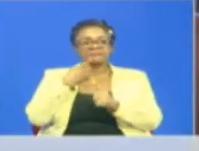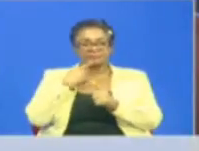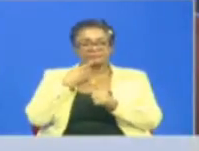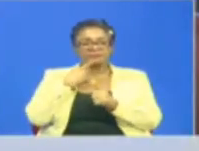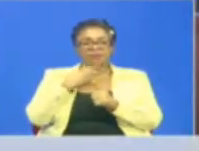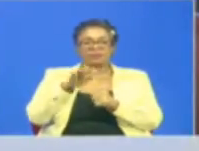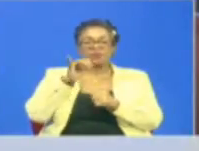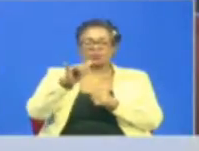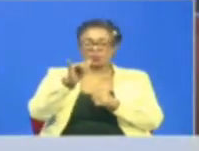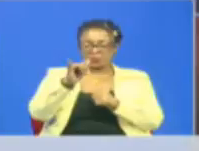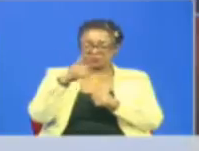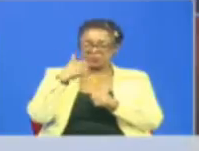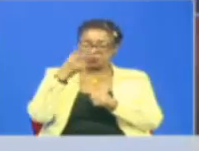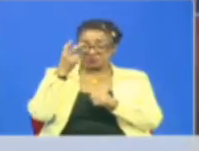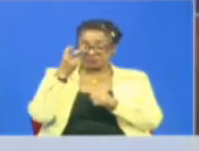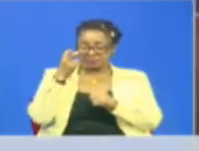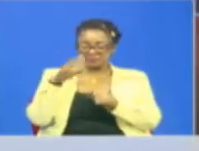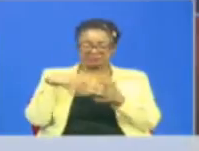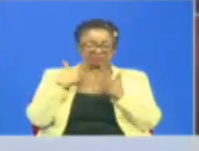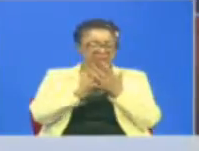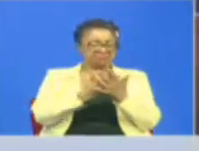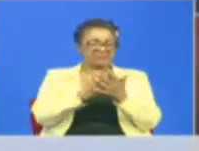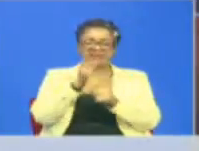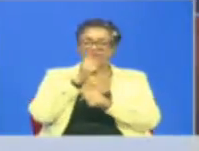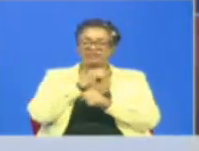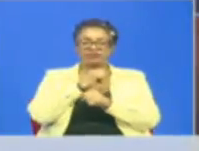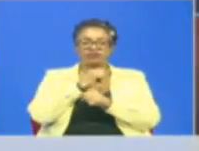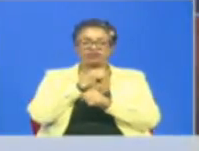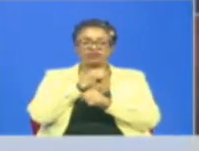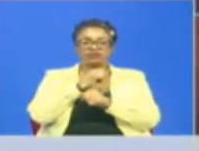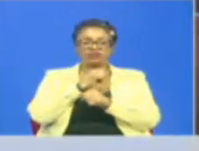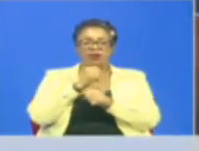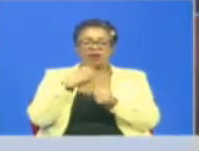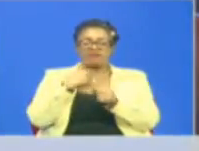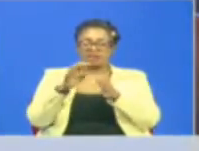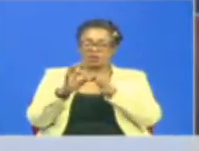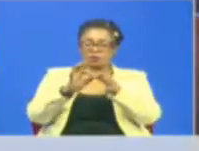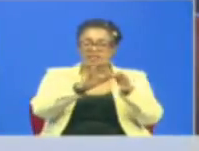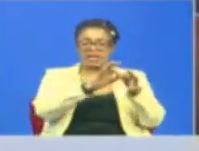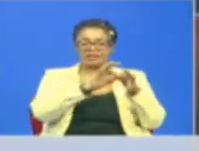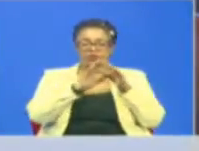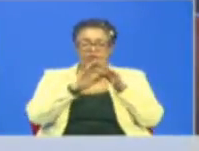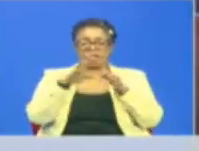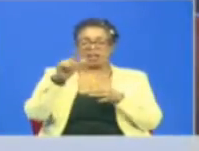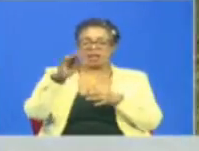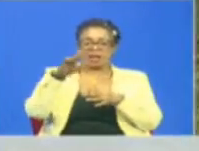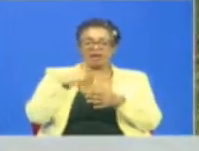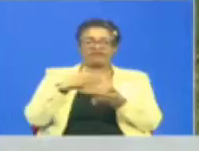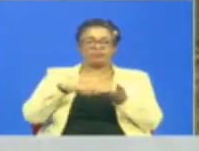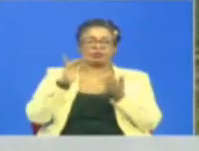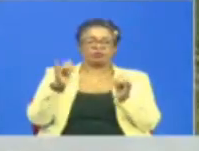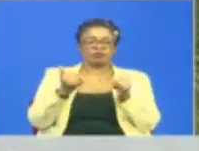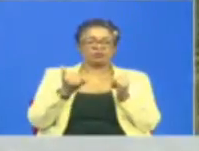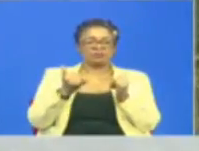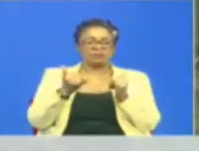are in police custody as focus turns to reconciliation efforts. Leila Mohammed with more.